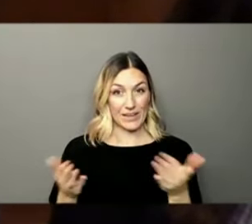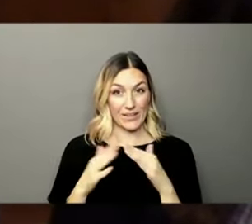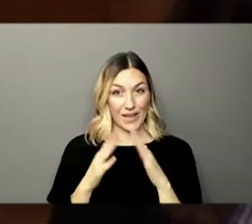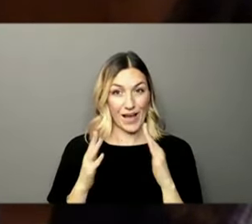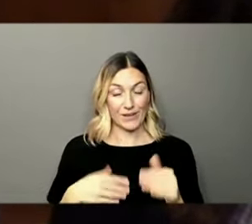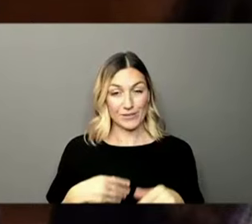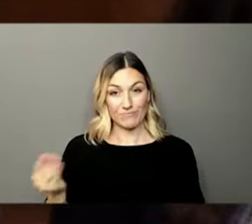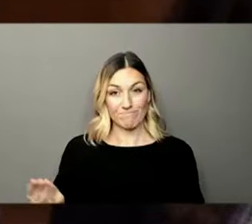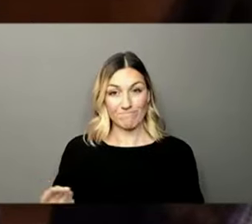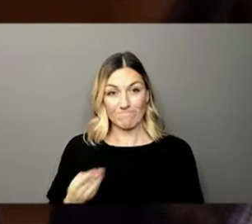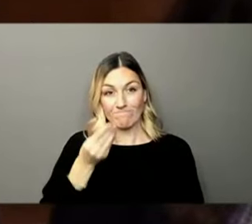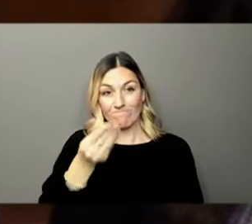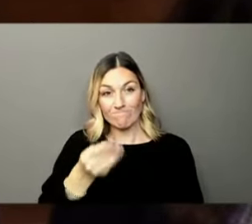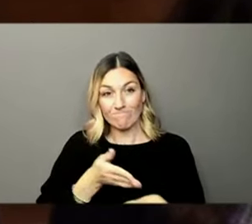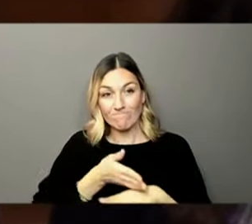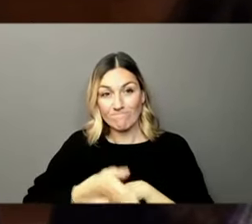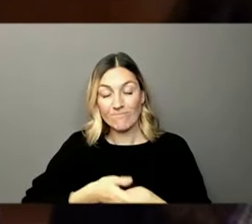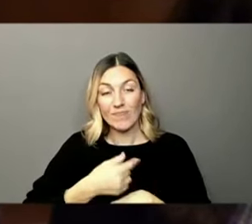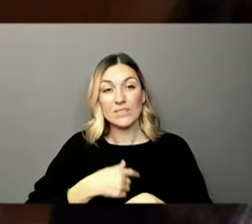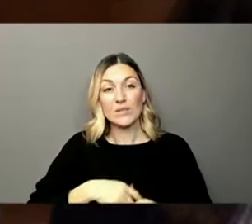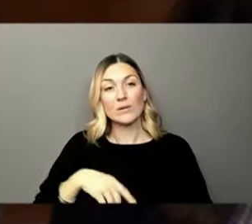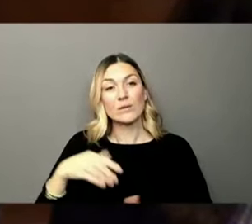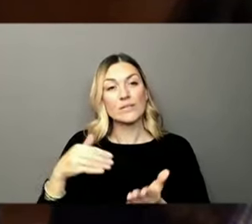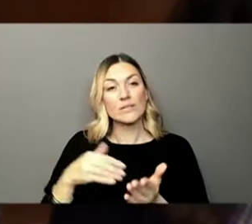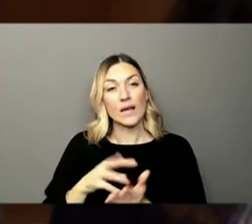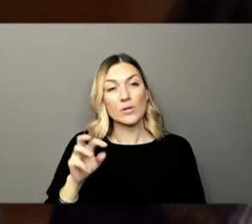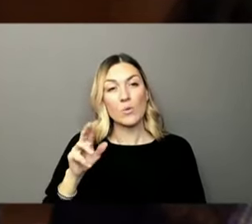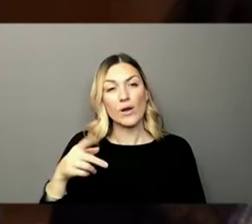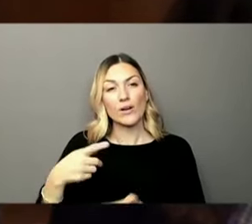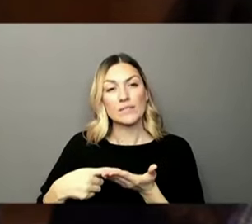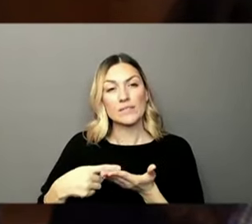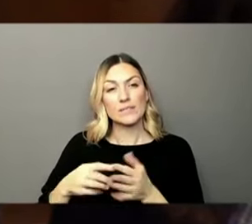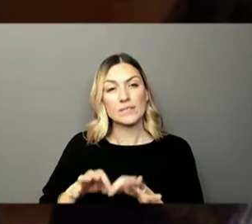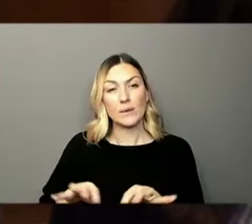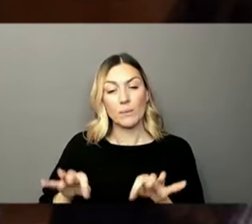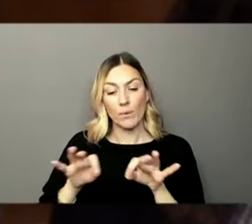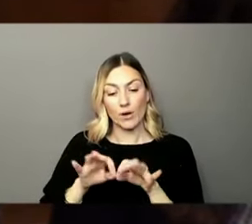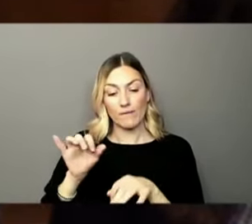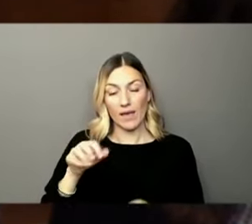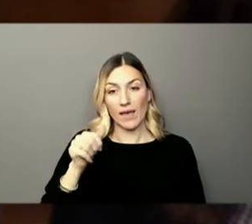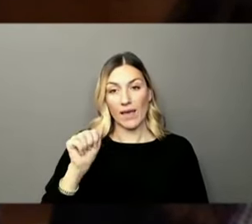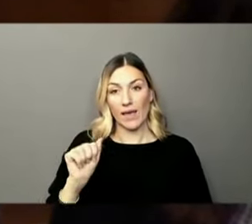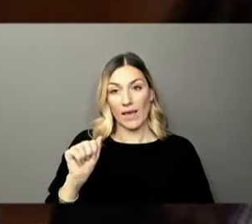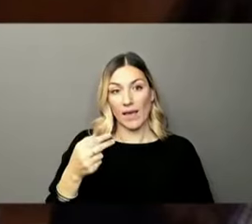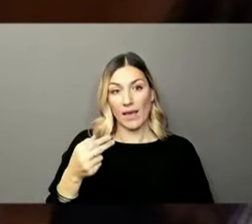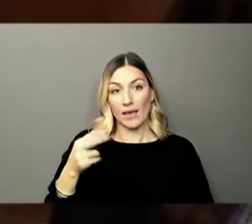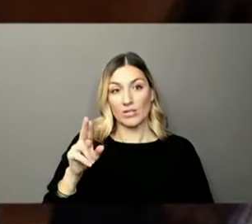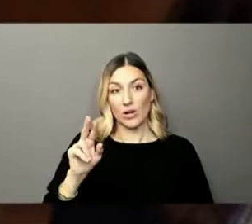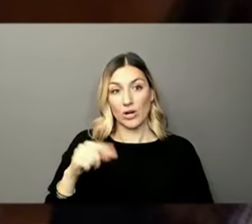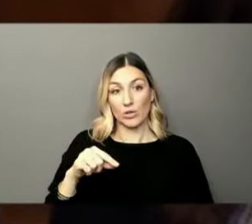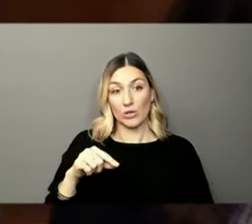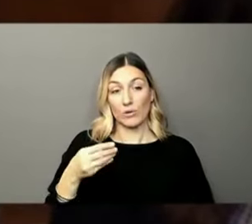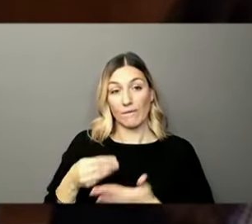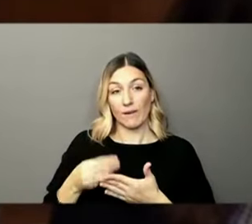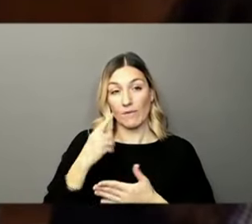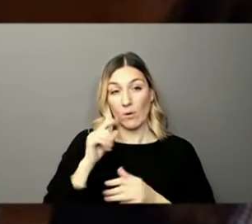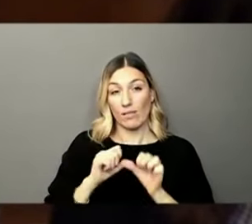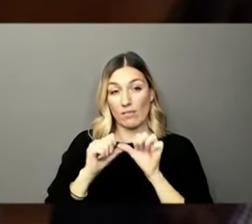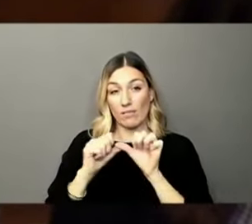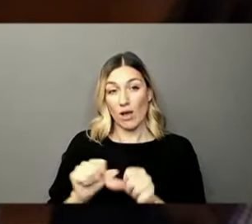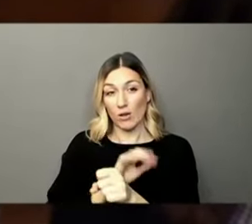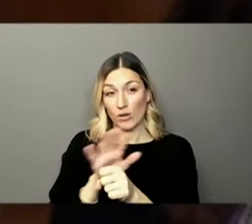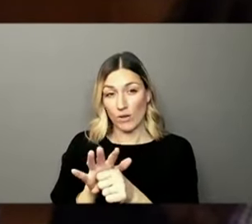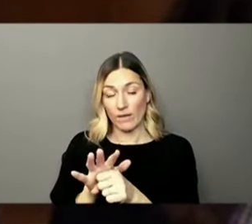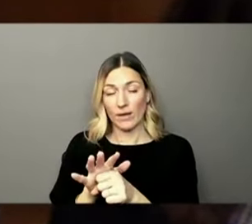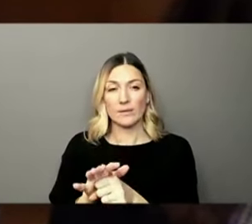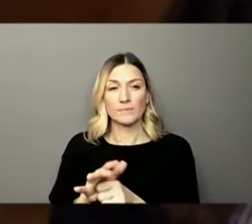finish line. But Dr. Walker, can you talk about the importance of that AHRQ funding for long COVID and the gaps